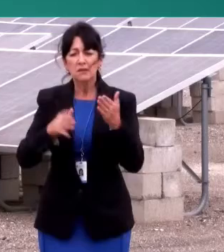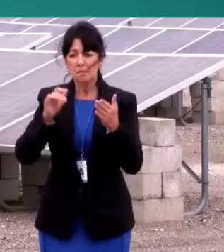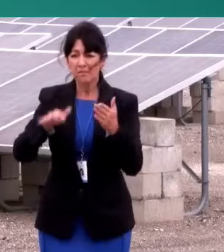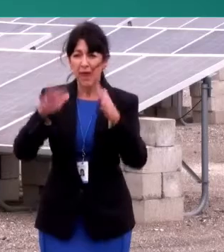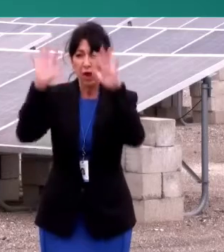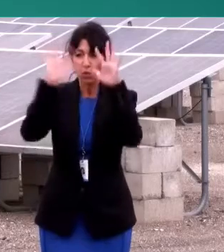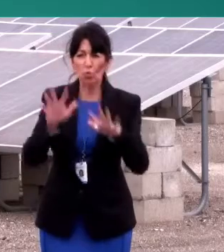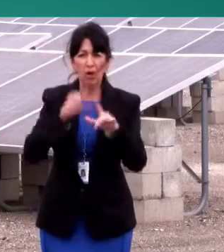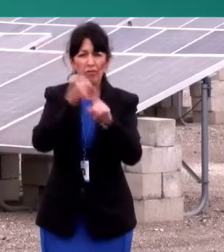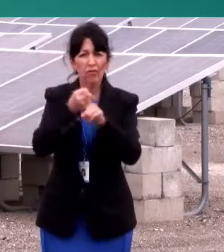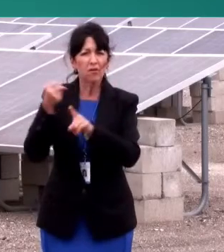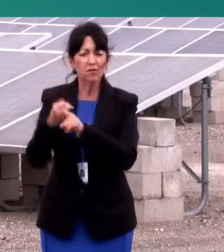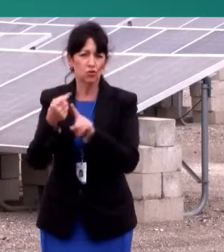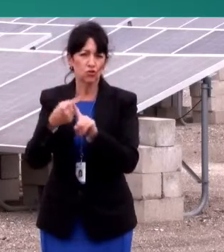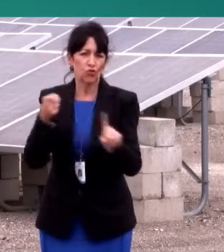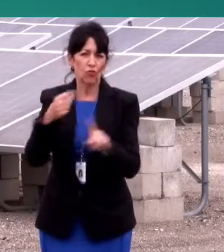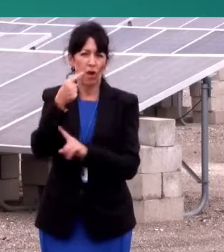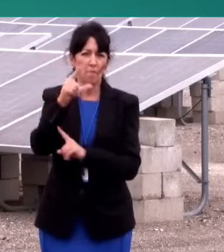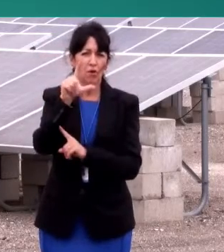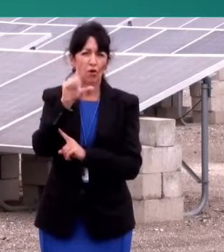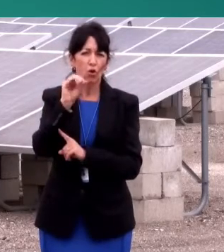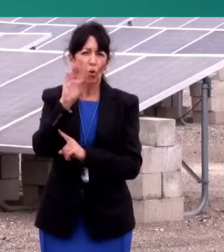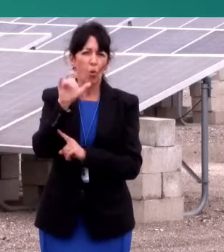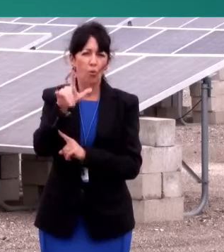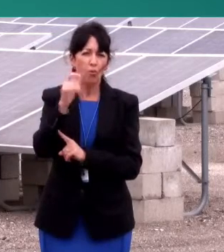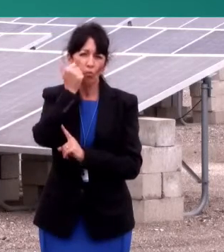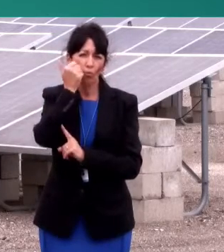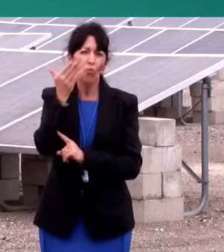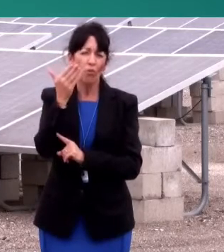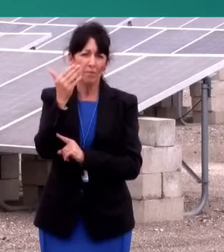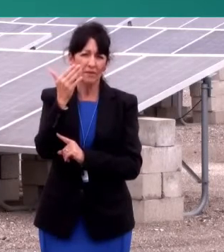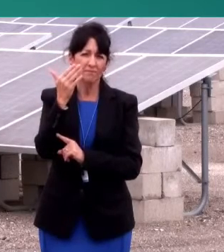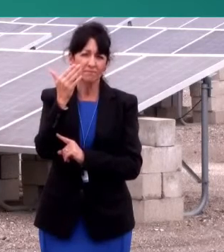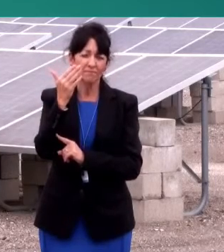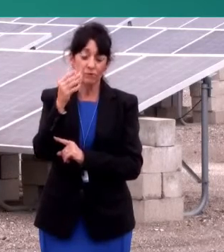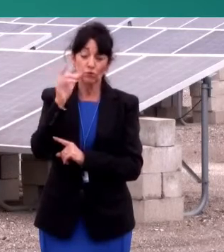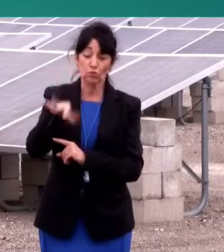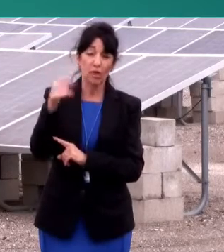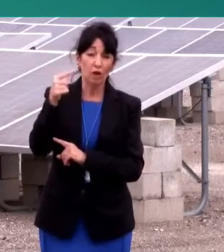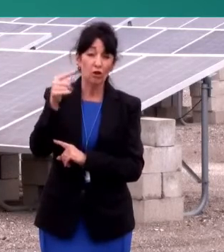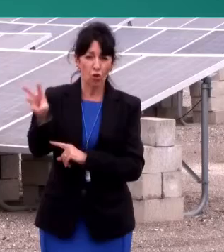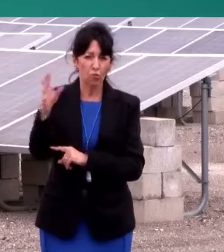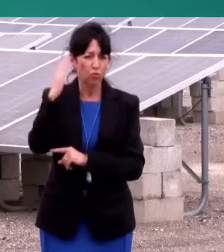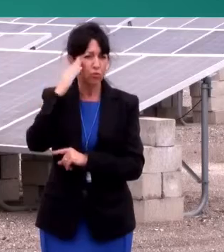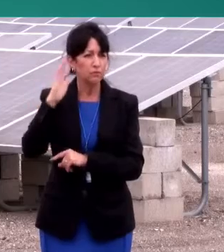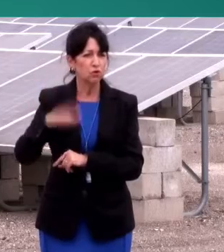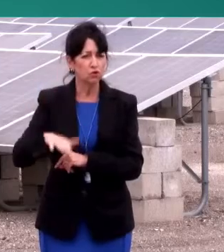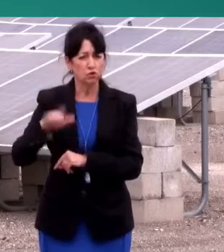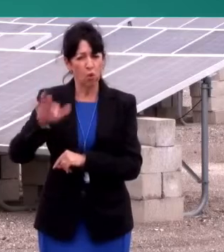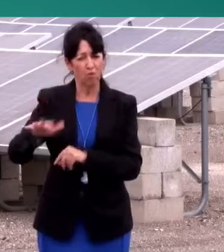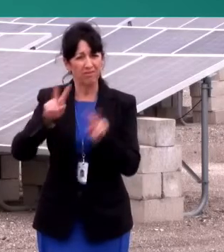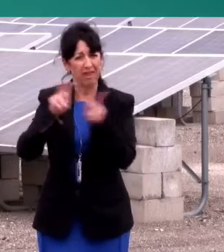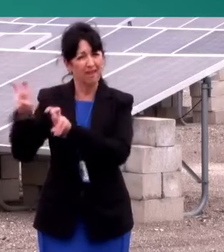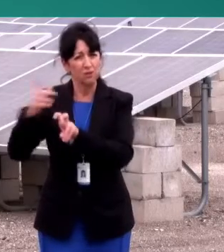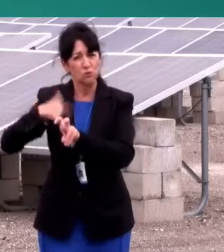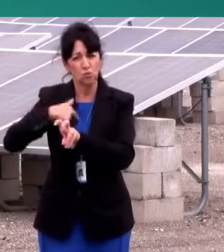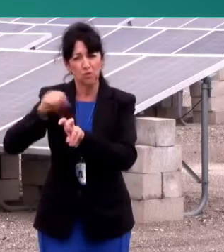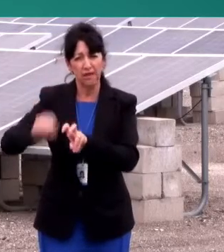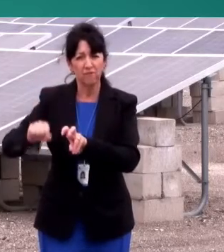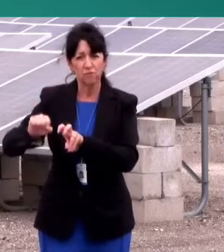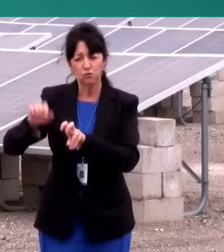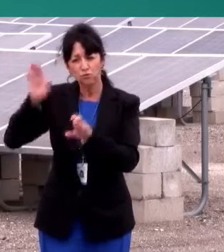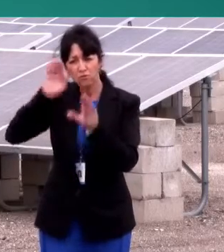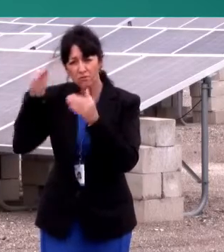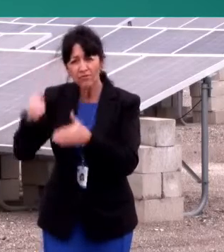the most important issue that we as a state, we as a city and as a